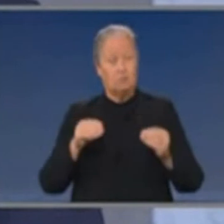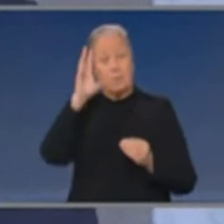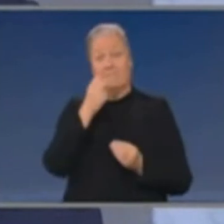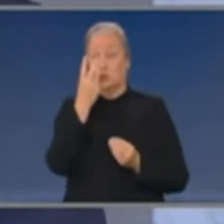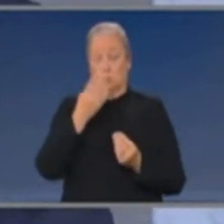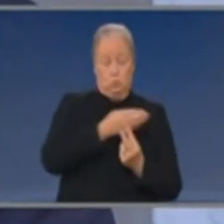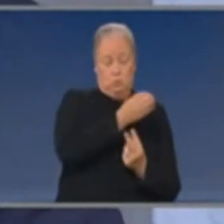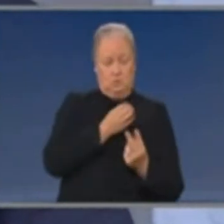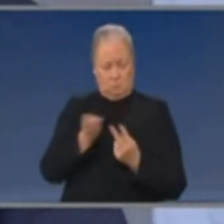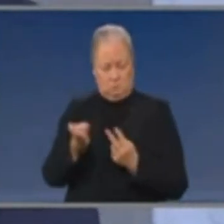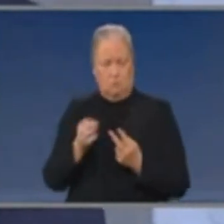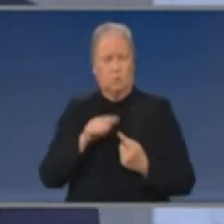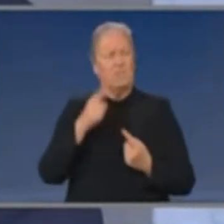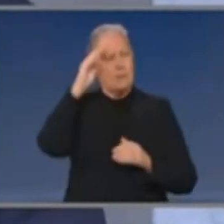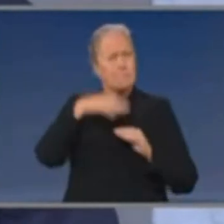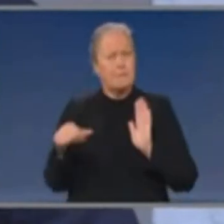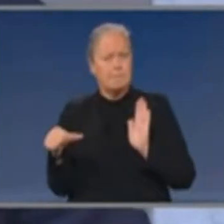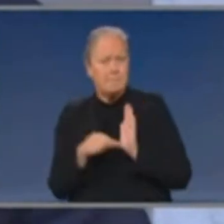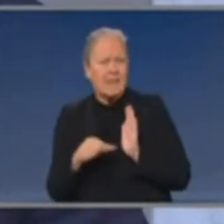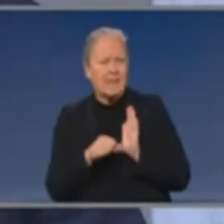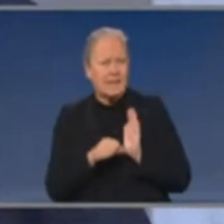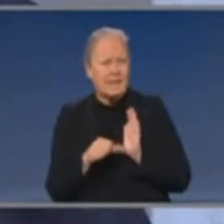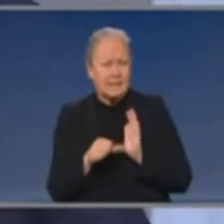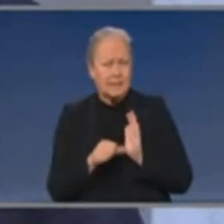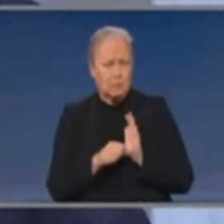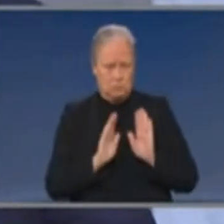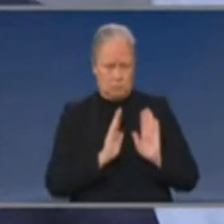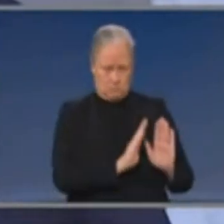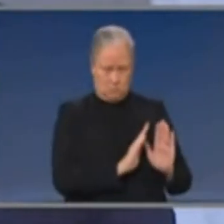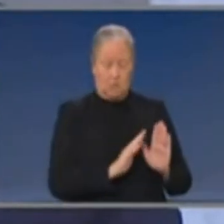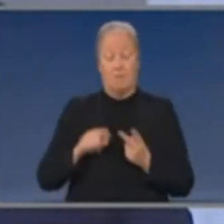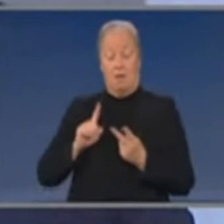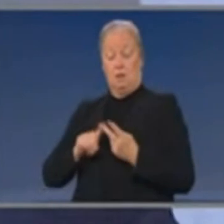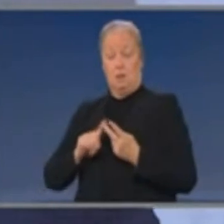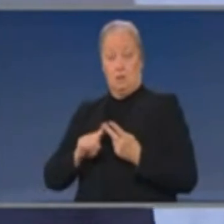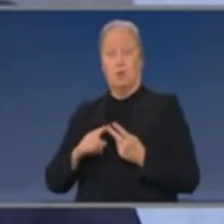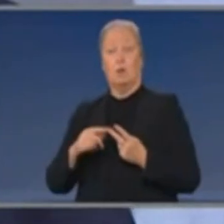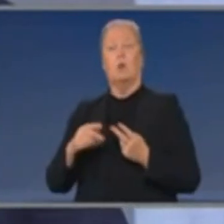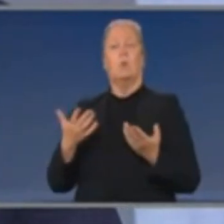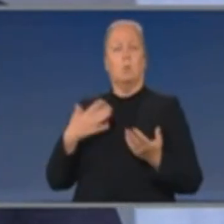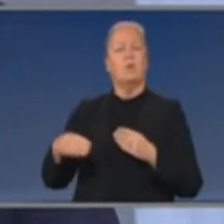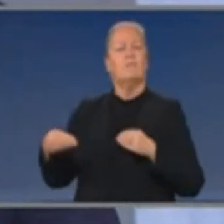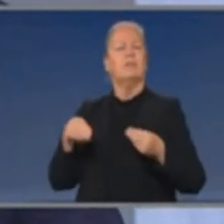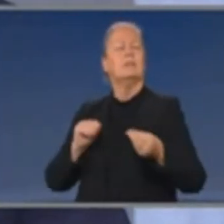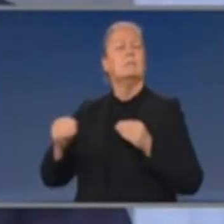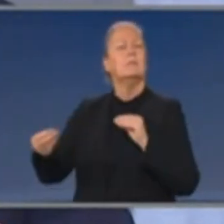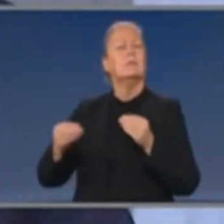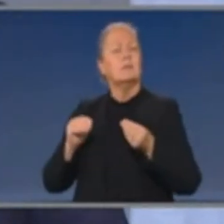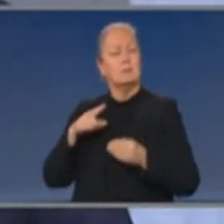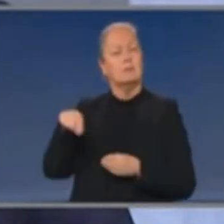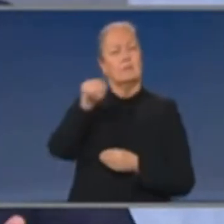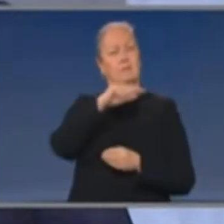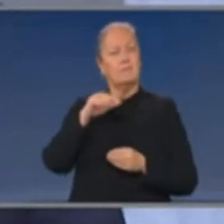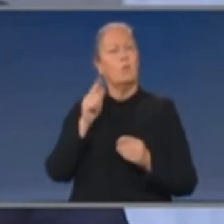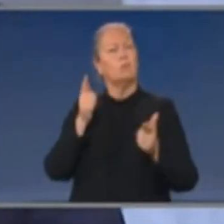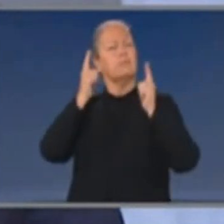the fiscal side of it, there's the check, but there is also the flexibility that has been provided to employers that